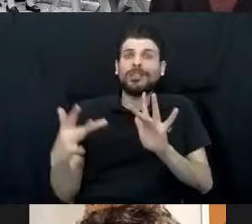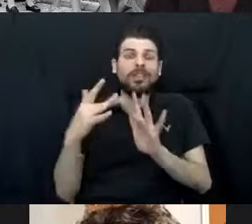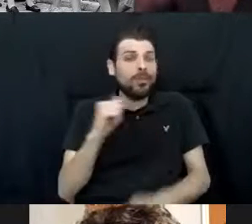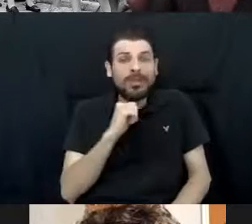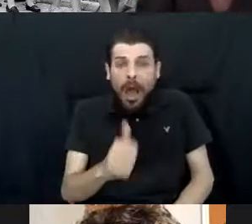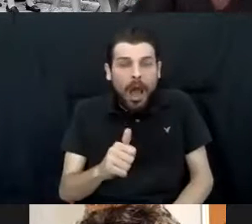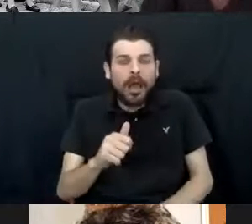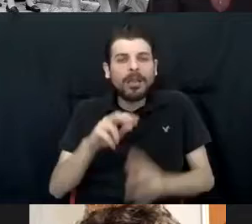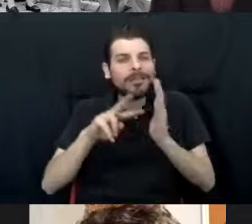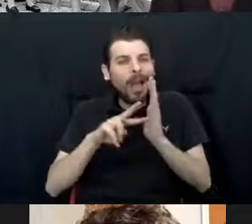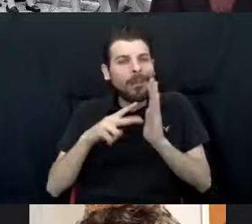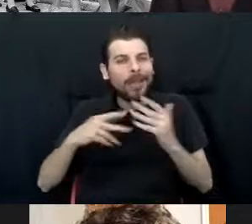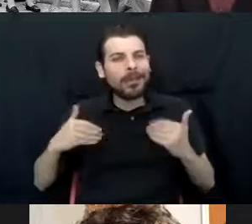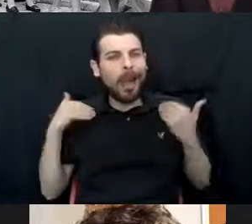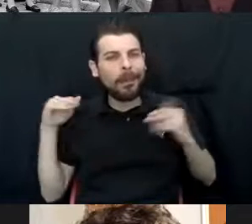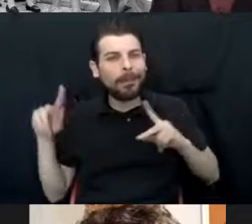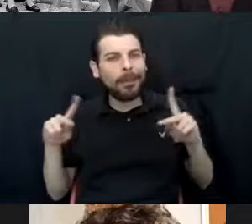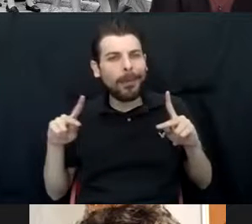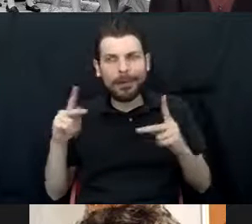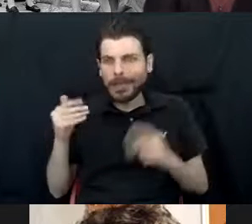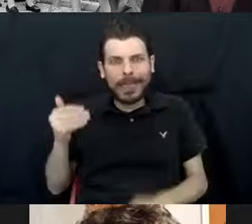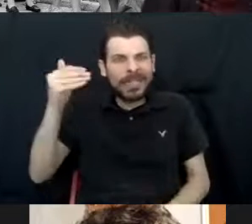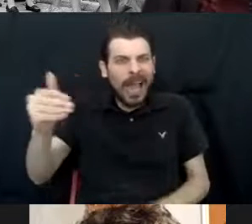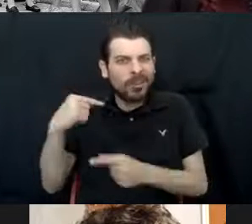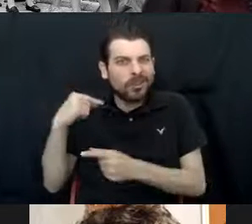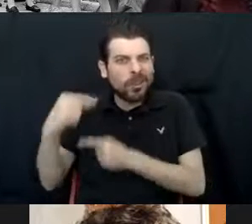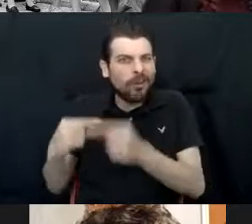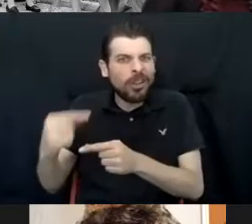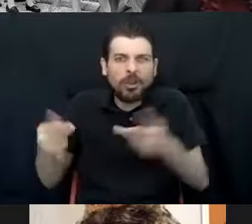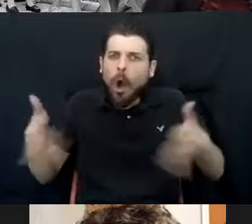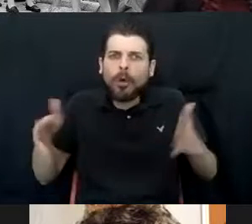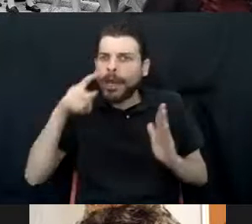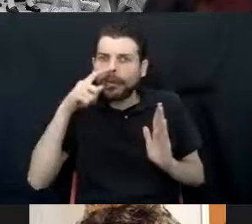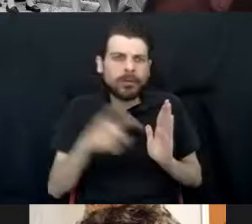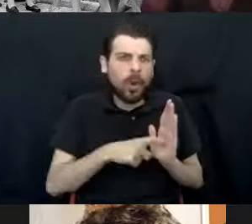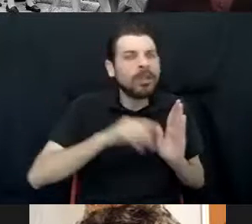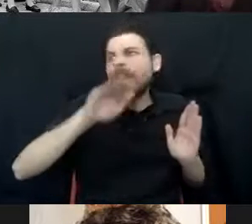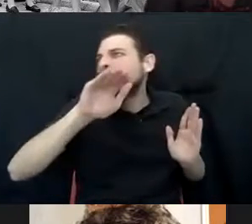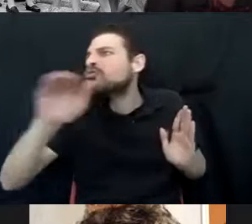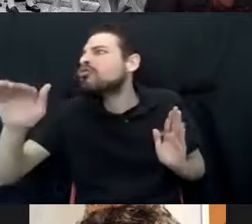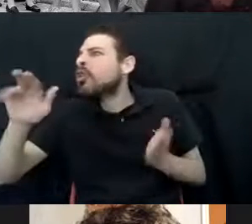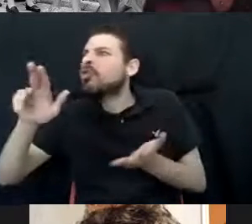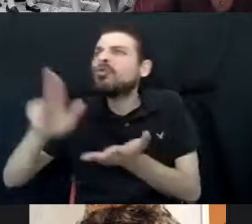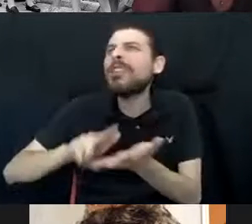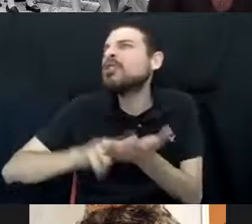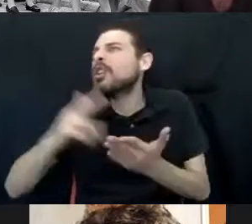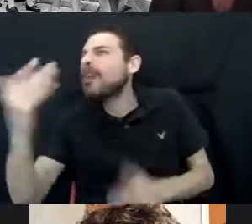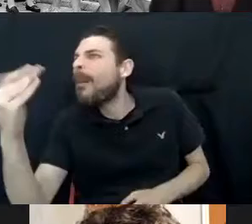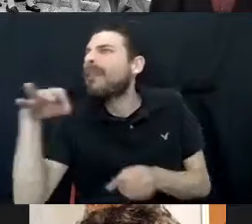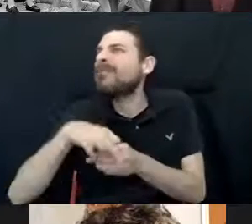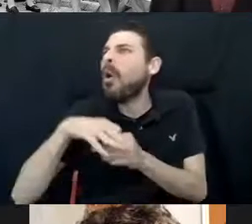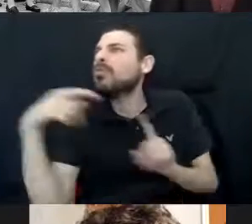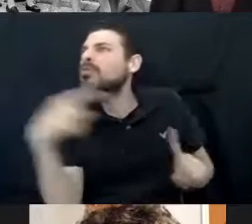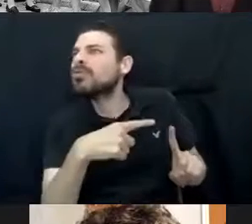generation promoting right now while we're doing this, that they want people to register, be registered to cast